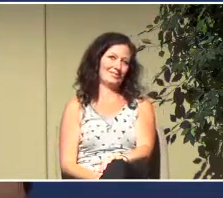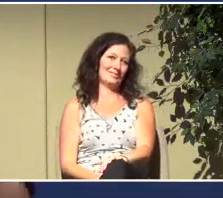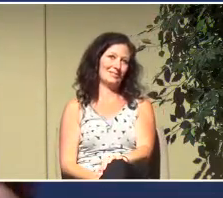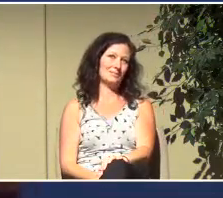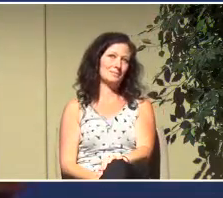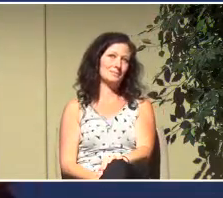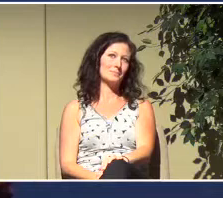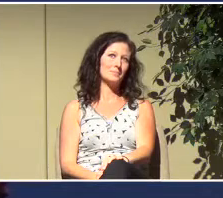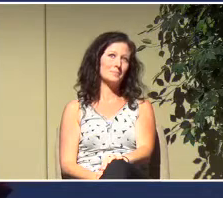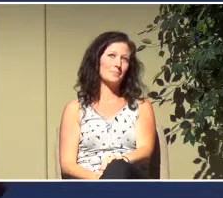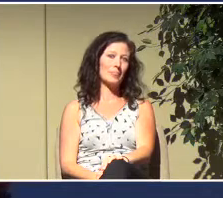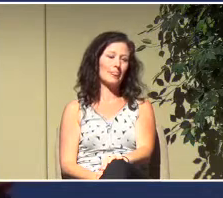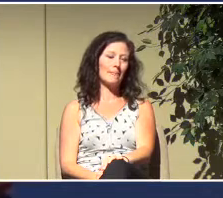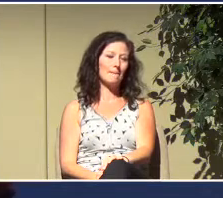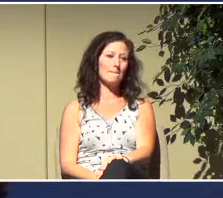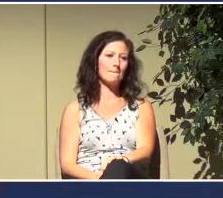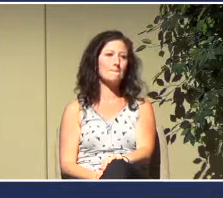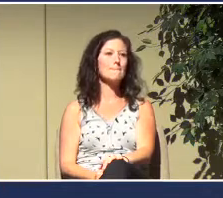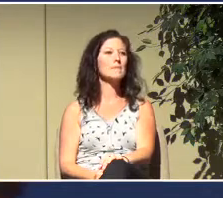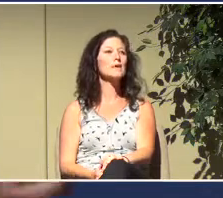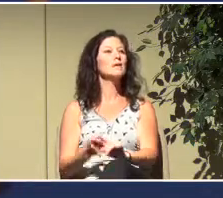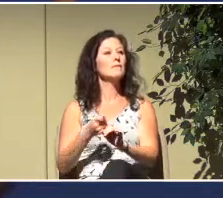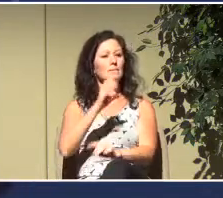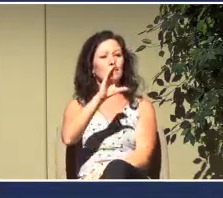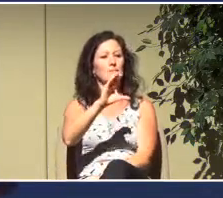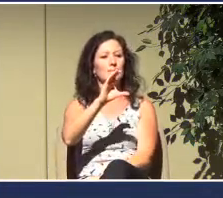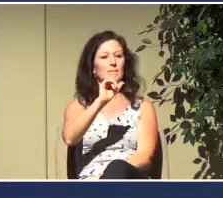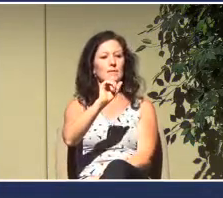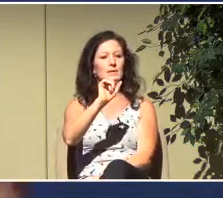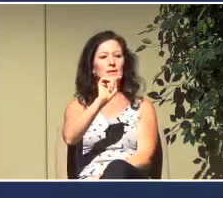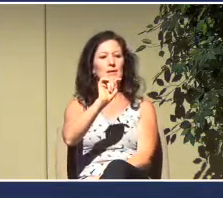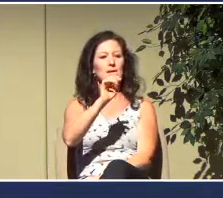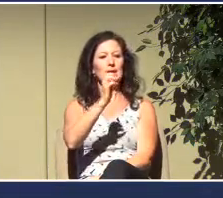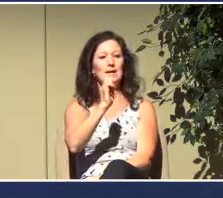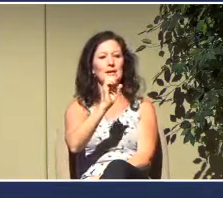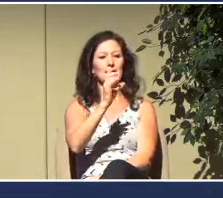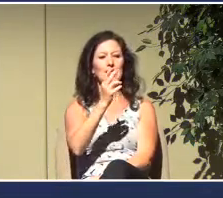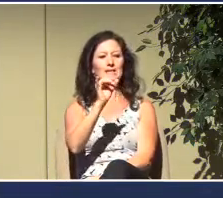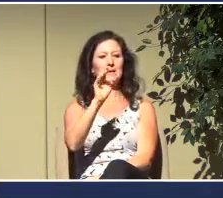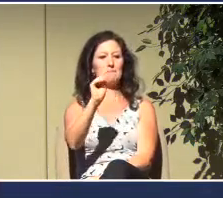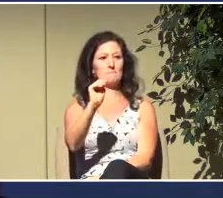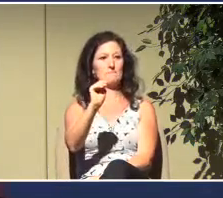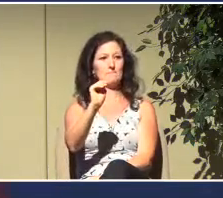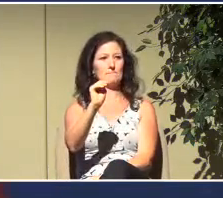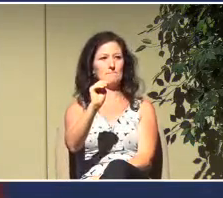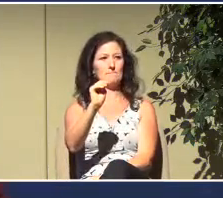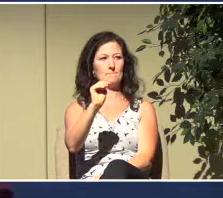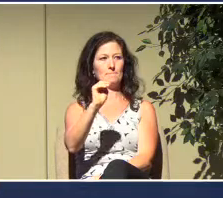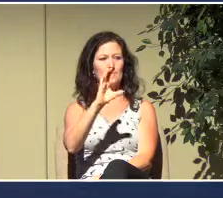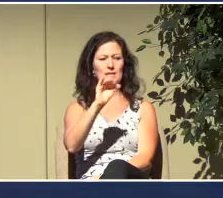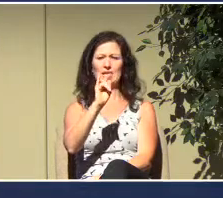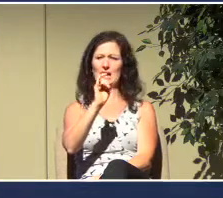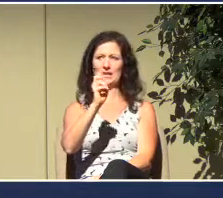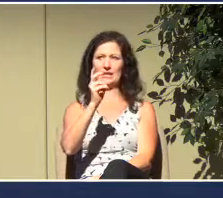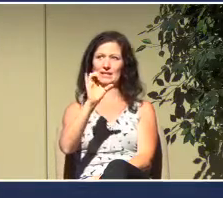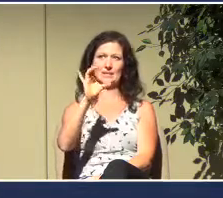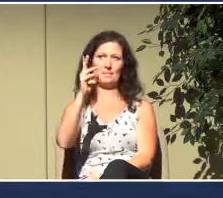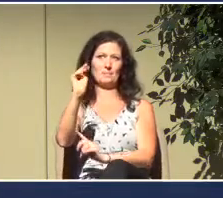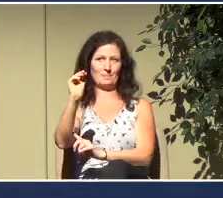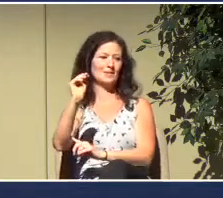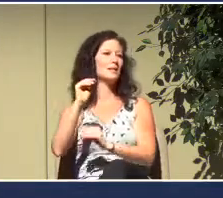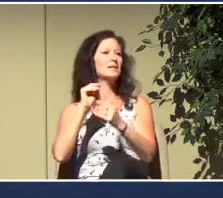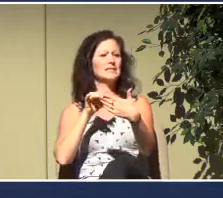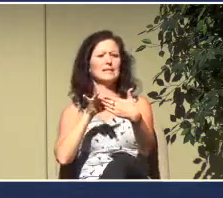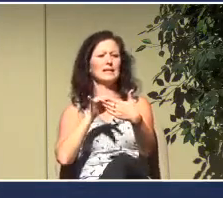the Heidelberg Catechism, now if you're not familiar with the Christian Reformed Church, the Heidelberg Catechism is kind of like our study guide